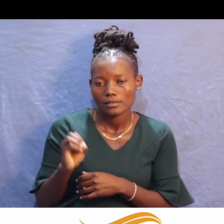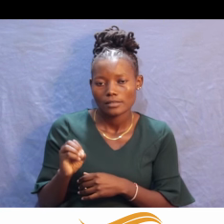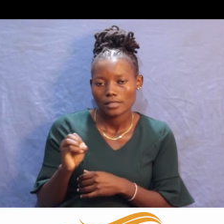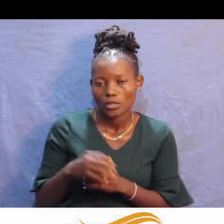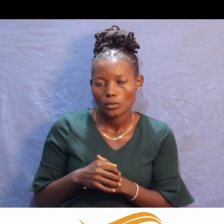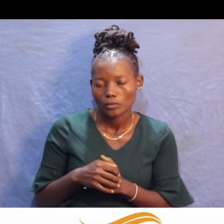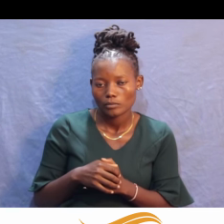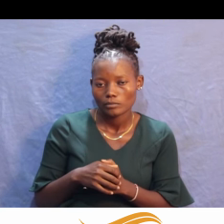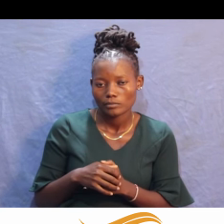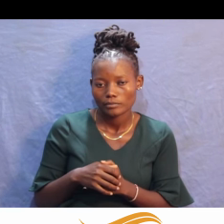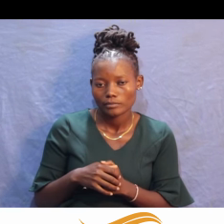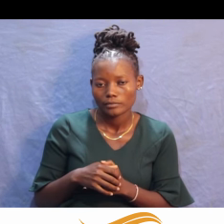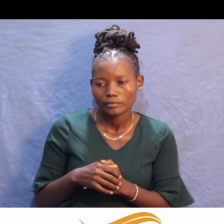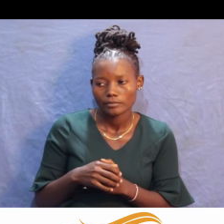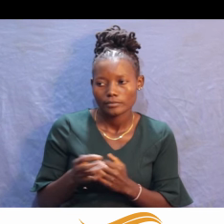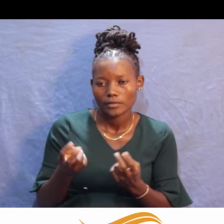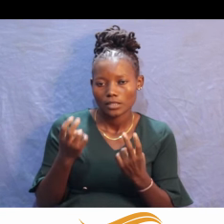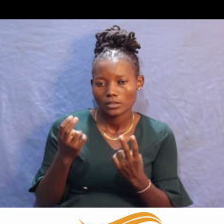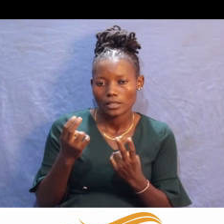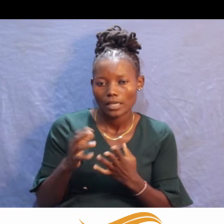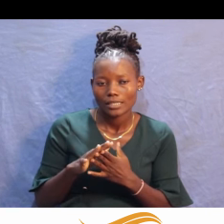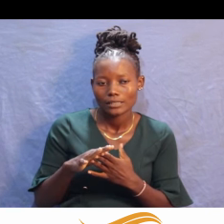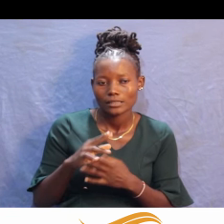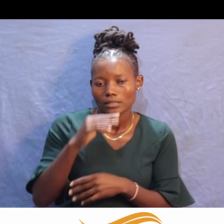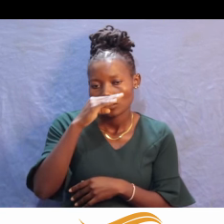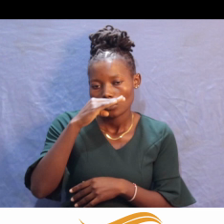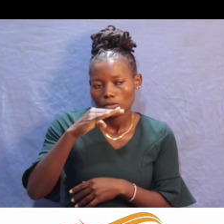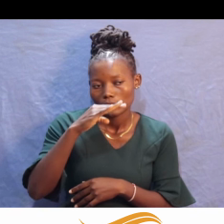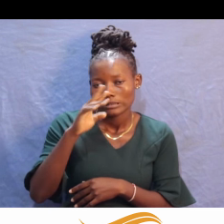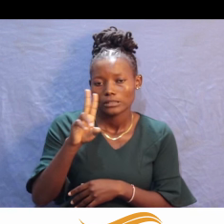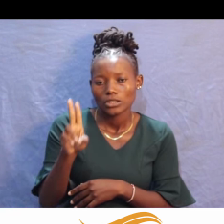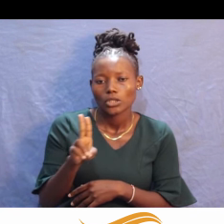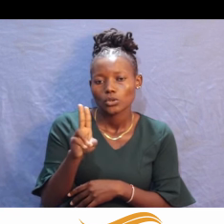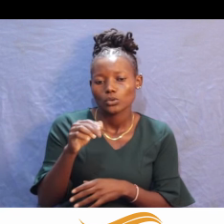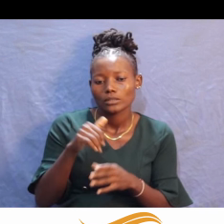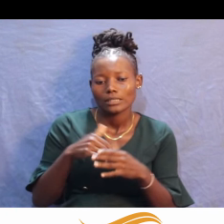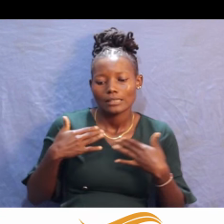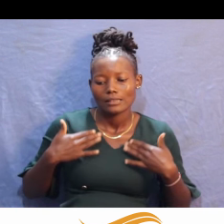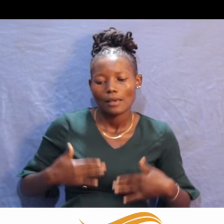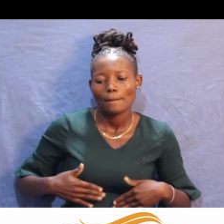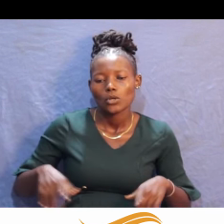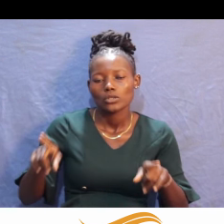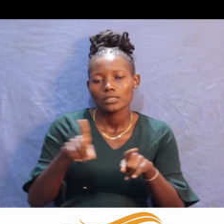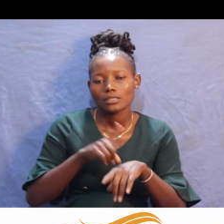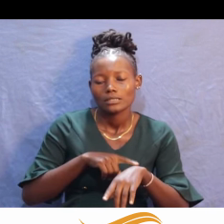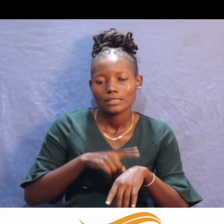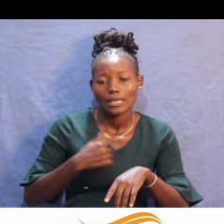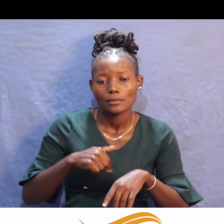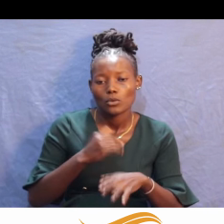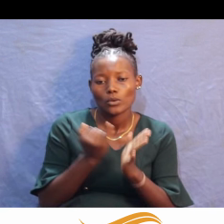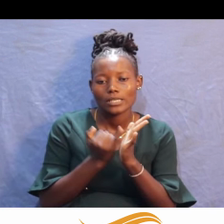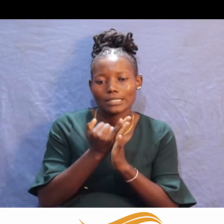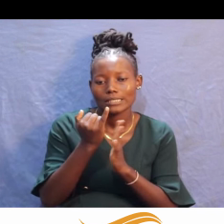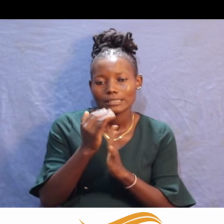And what we're looking at is oxygen use of the body as we increase the